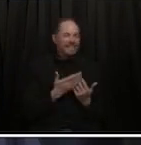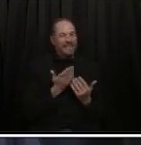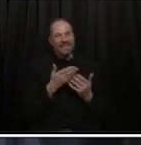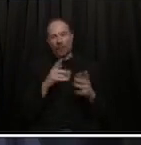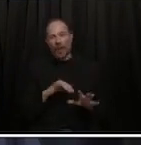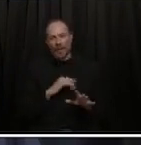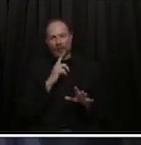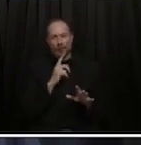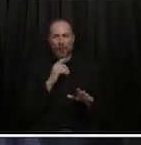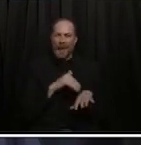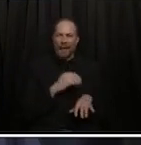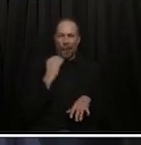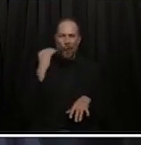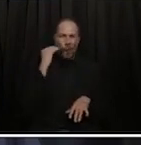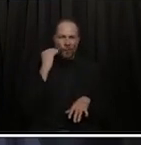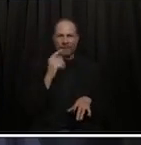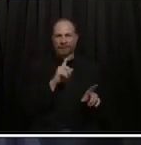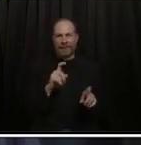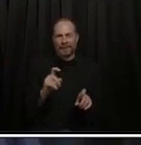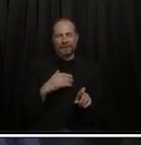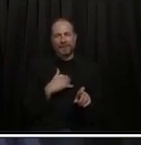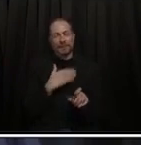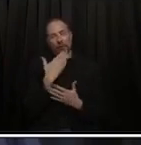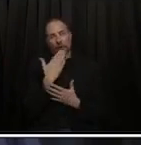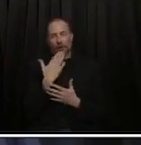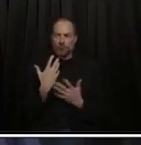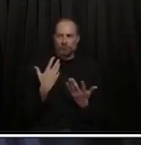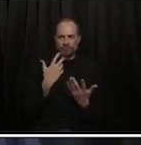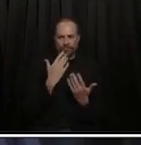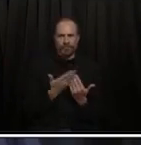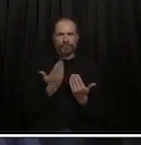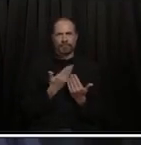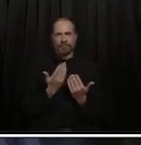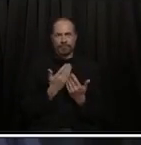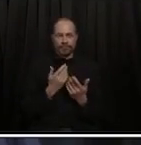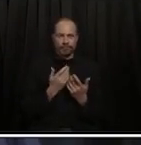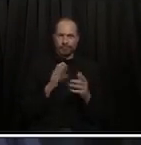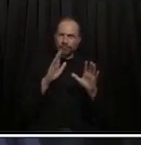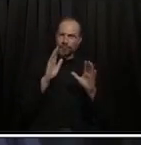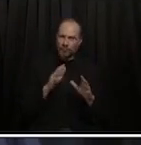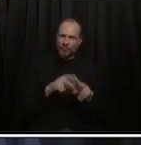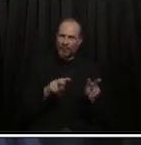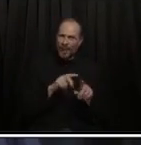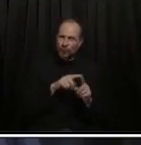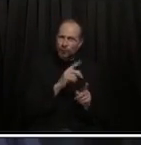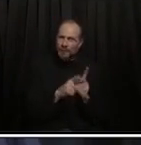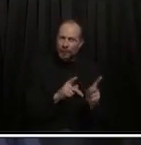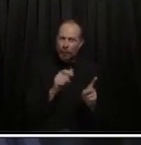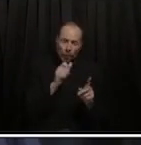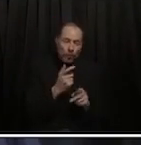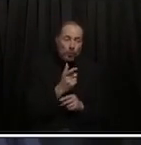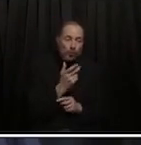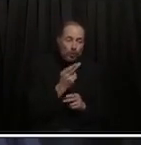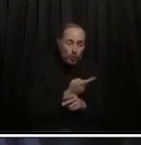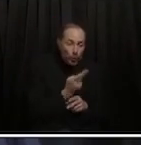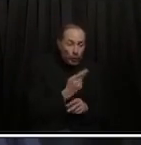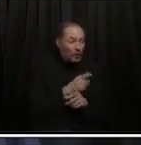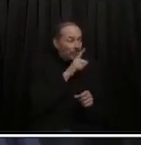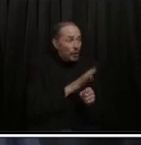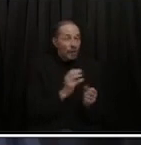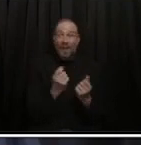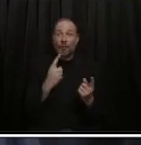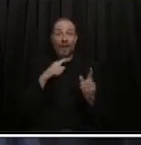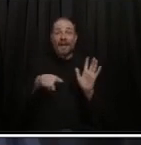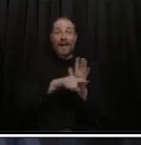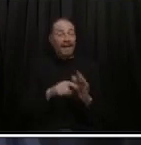it. It's a great value to people. I've heard so many great stories of people who've used them and just confirmed that everybody was negative,